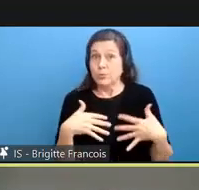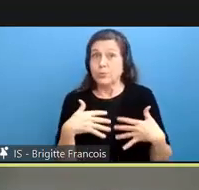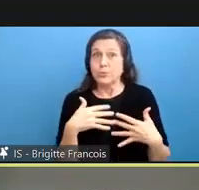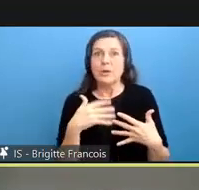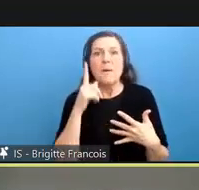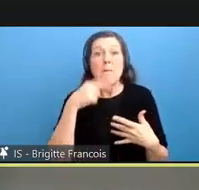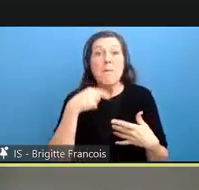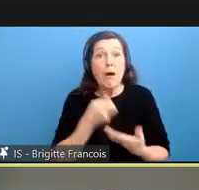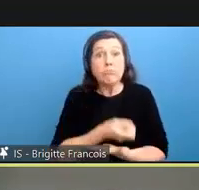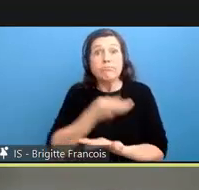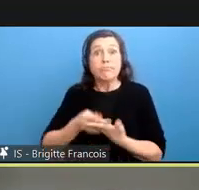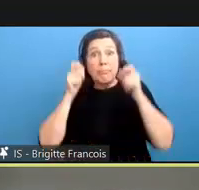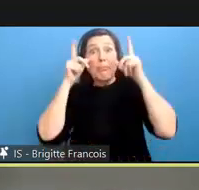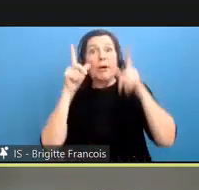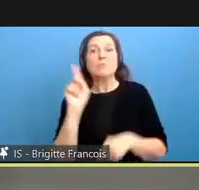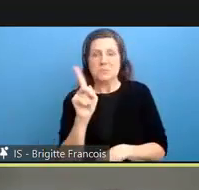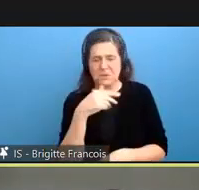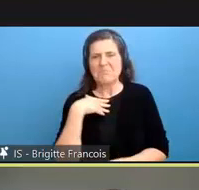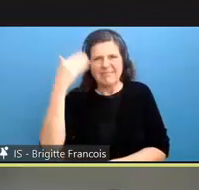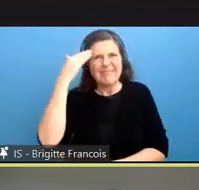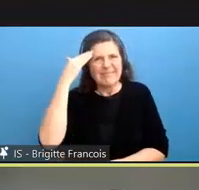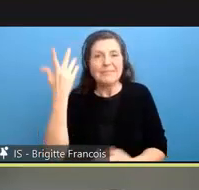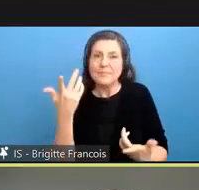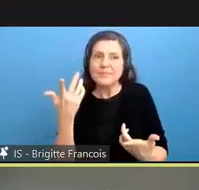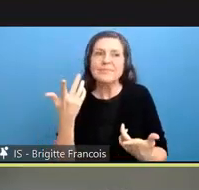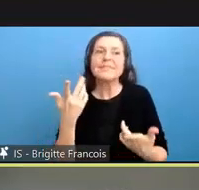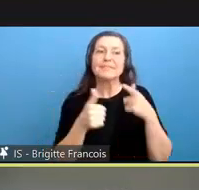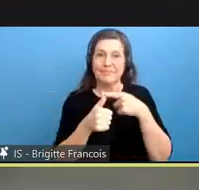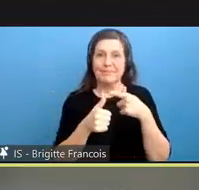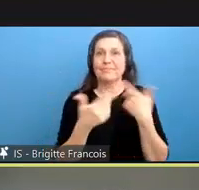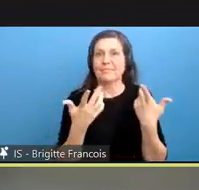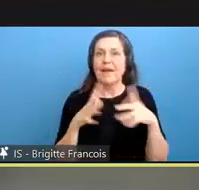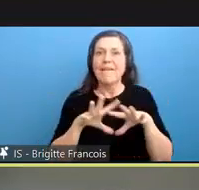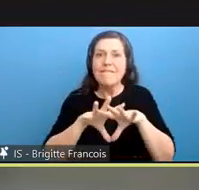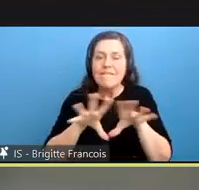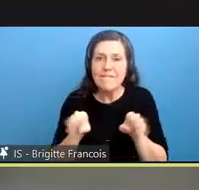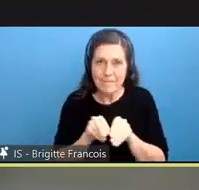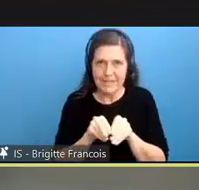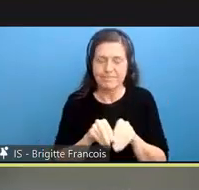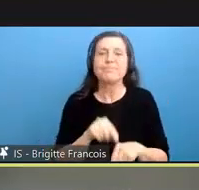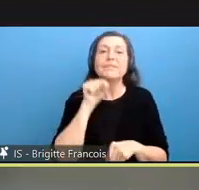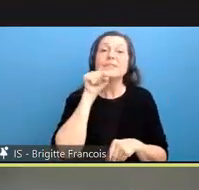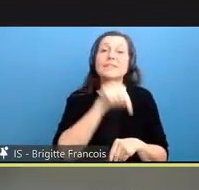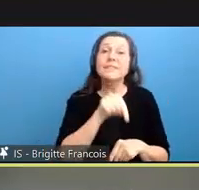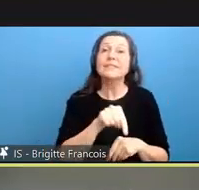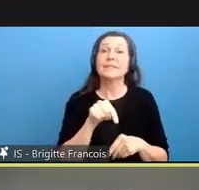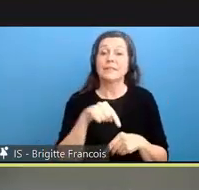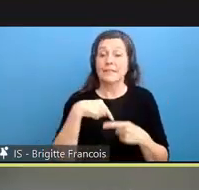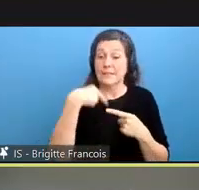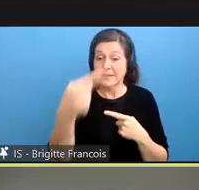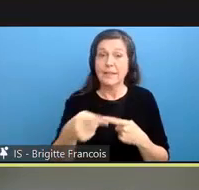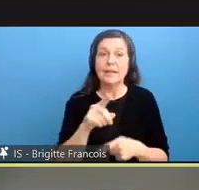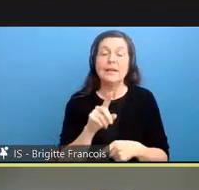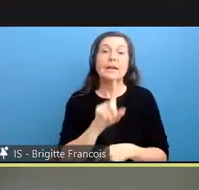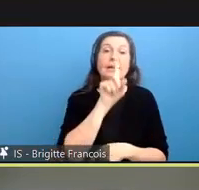discussions were around the role of families. And in fact, our next webinar, which will be on the 11th of